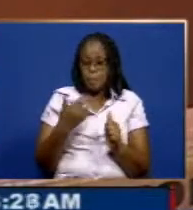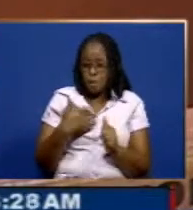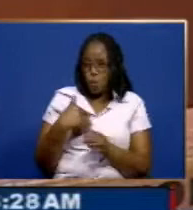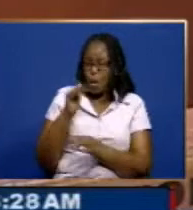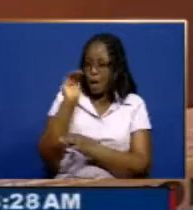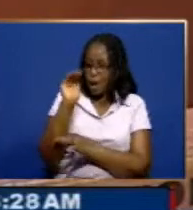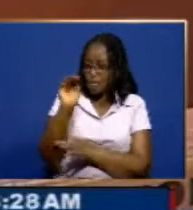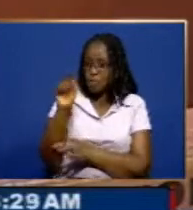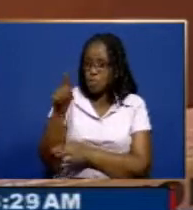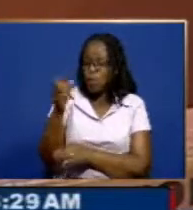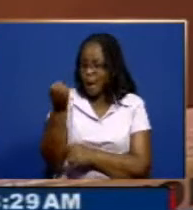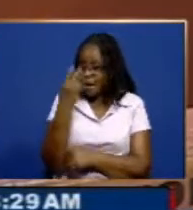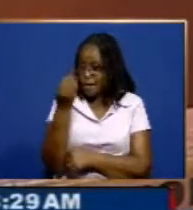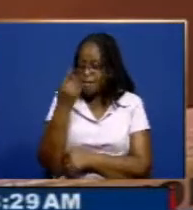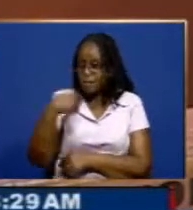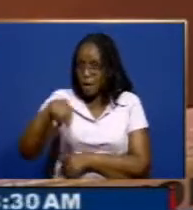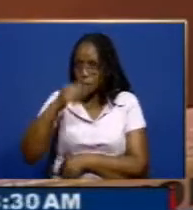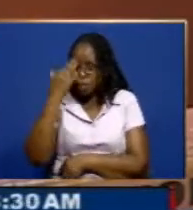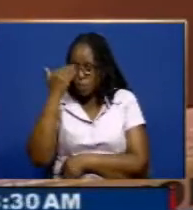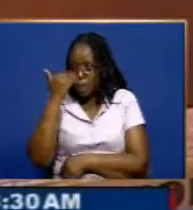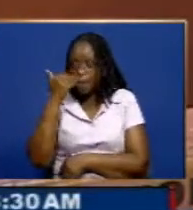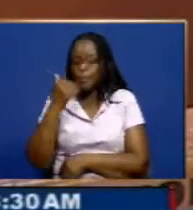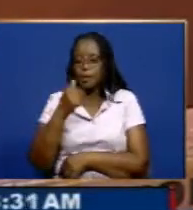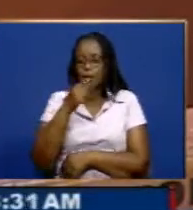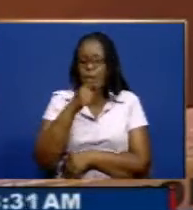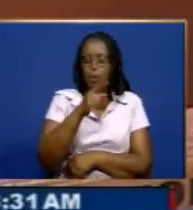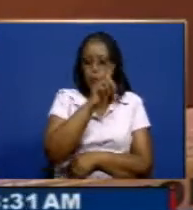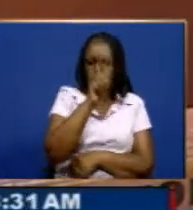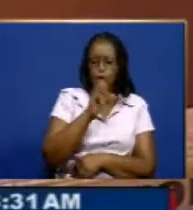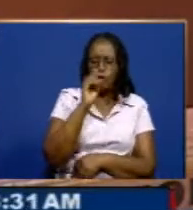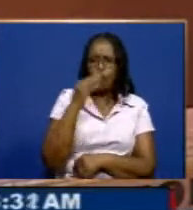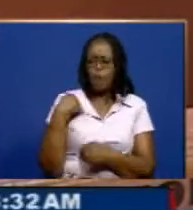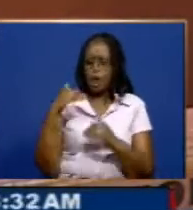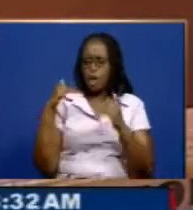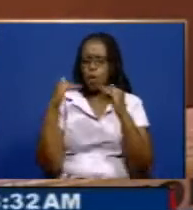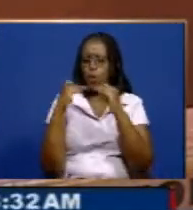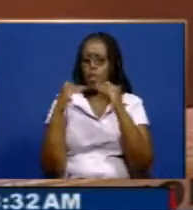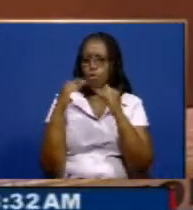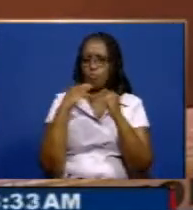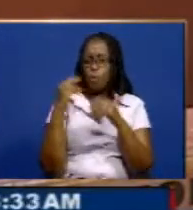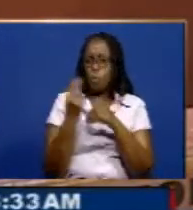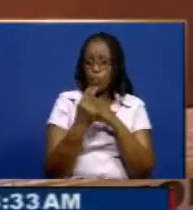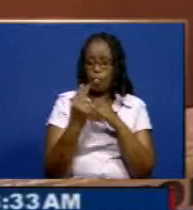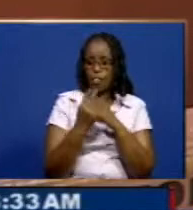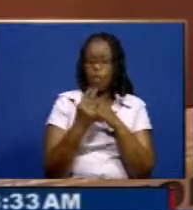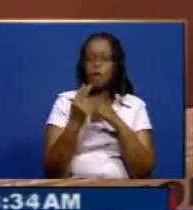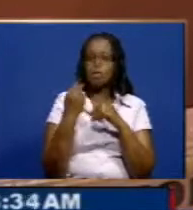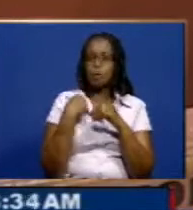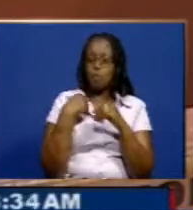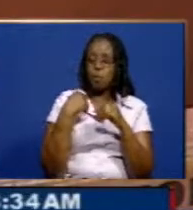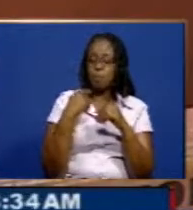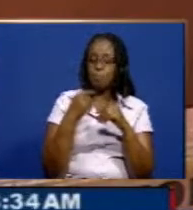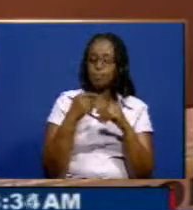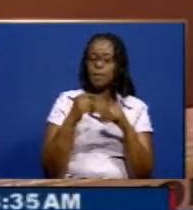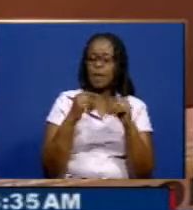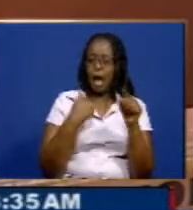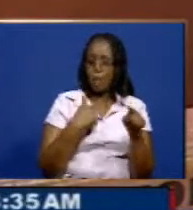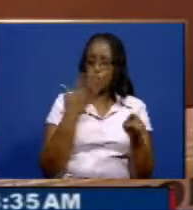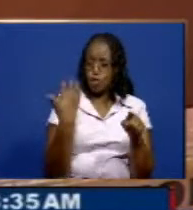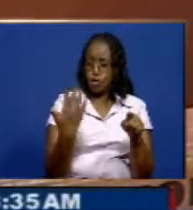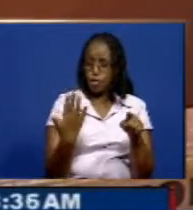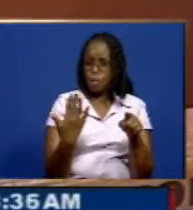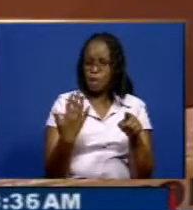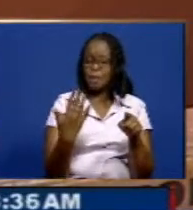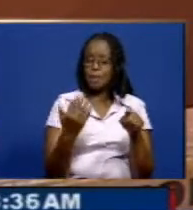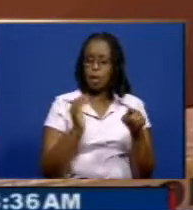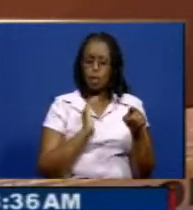of the question of the equality of arms. Is there a document that even the committee can rule that there